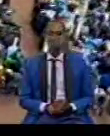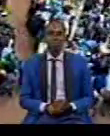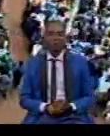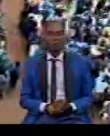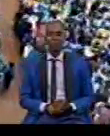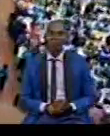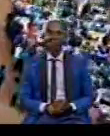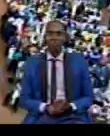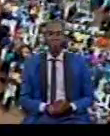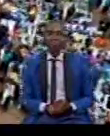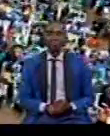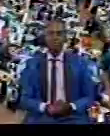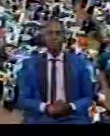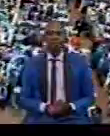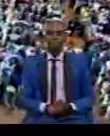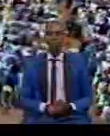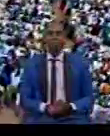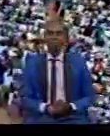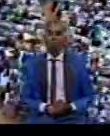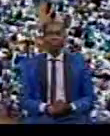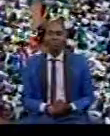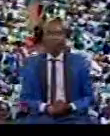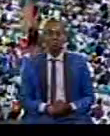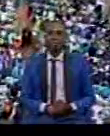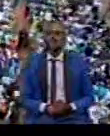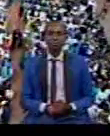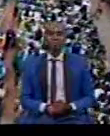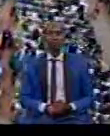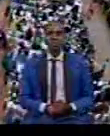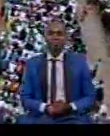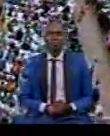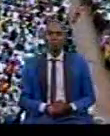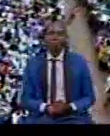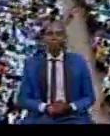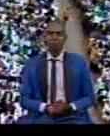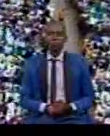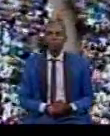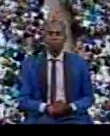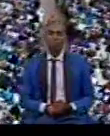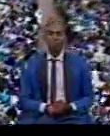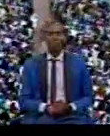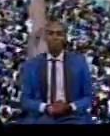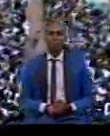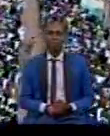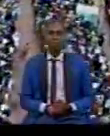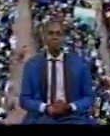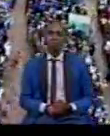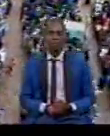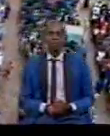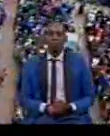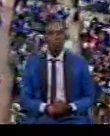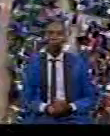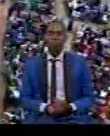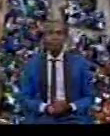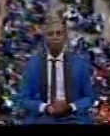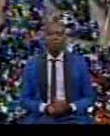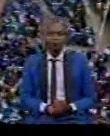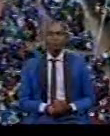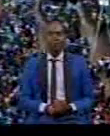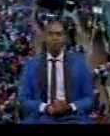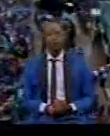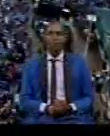Tomorrow by 3 p.m., all of us that took decision for Christ on